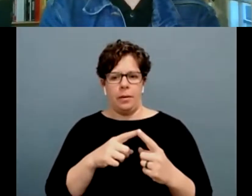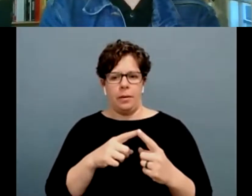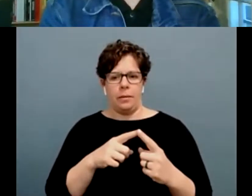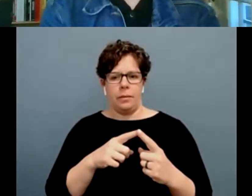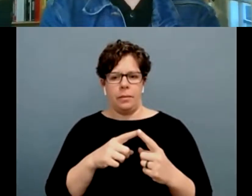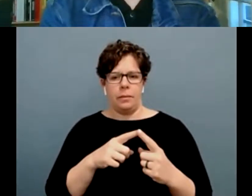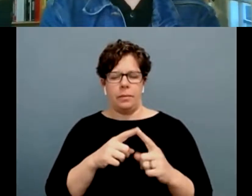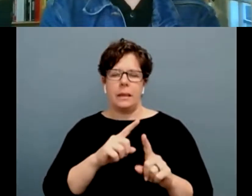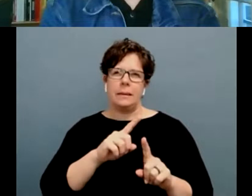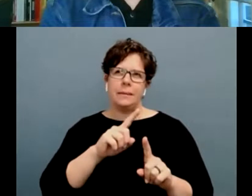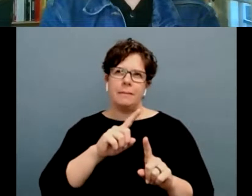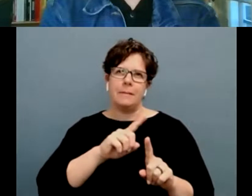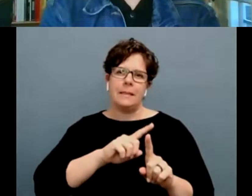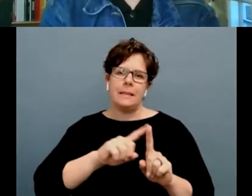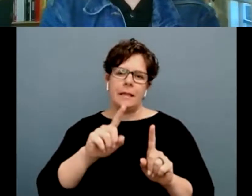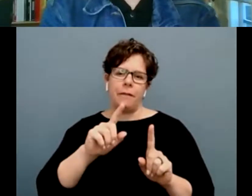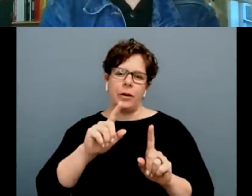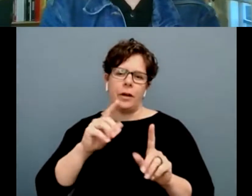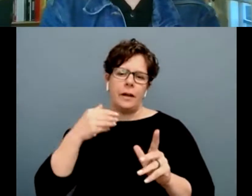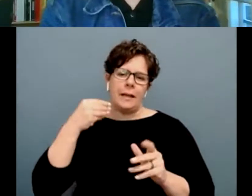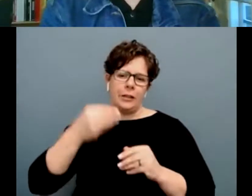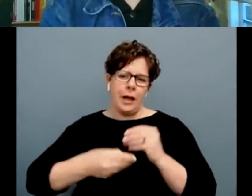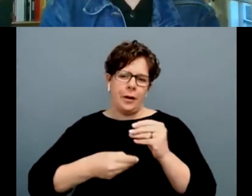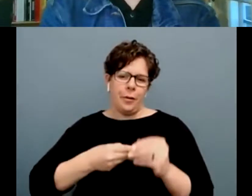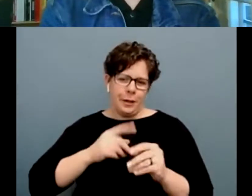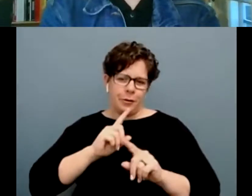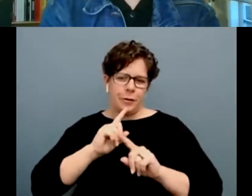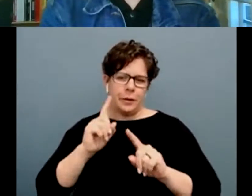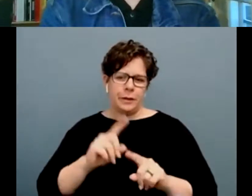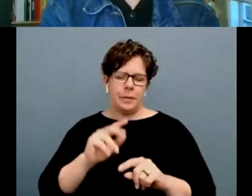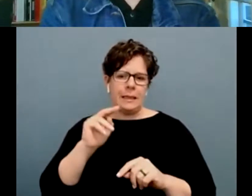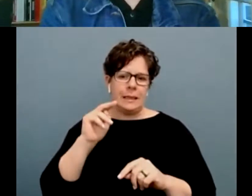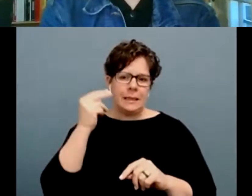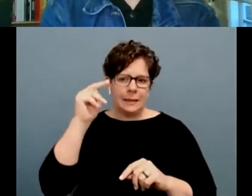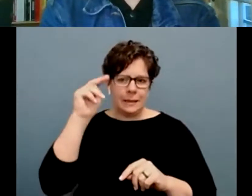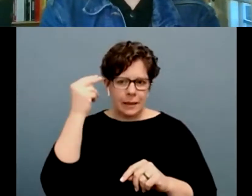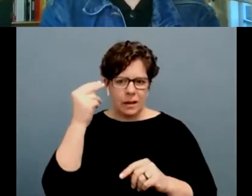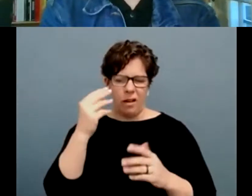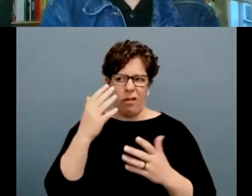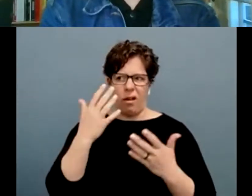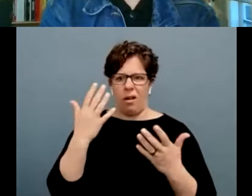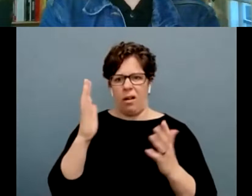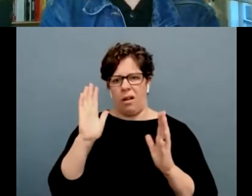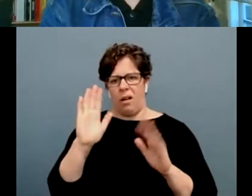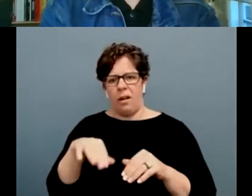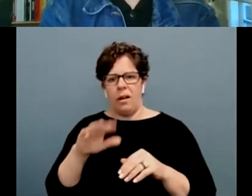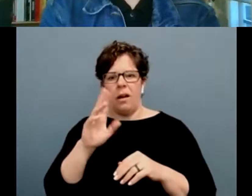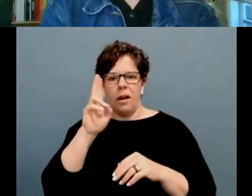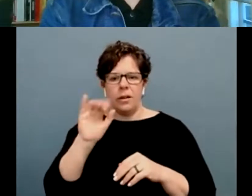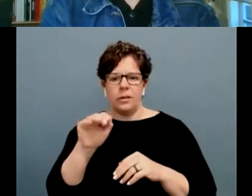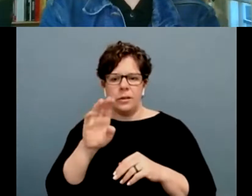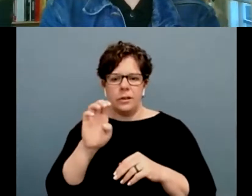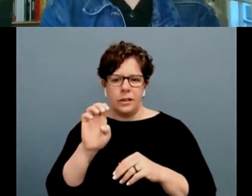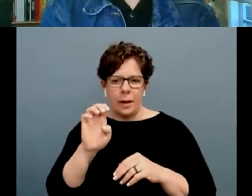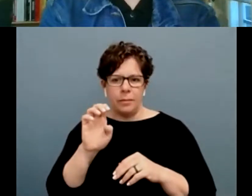different generational responses to this. The nieces and nephews that wanted nothing more than to be like Uncle Jim and would go